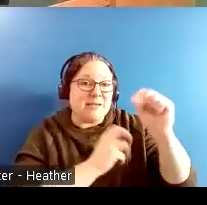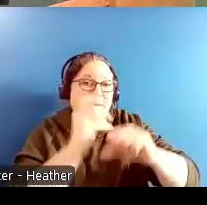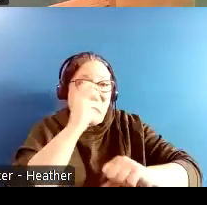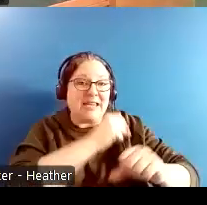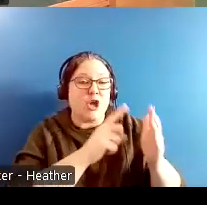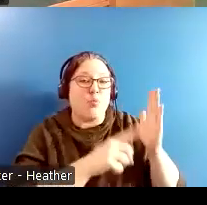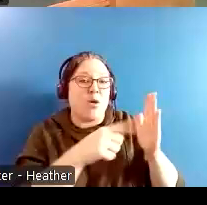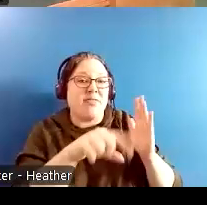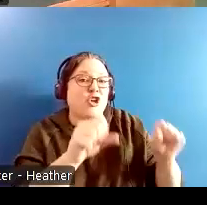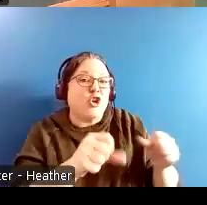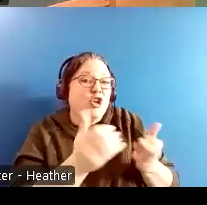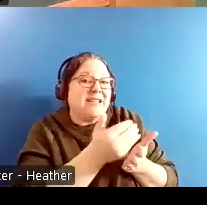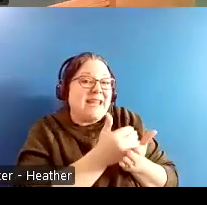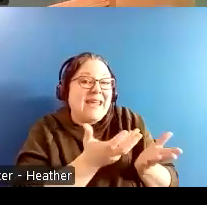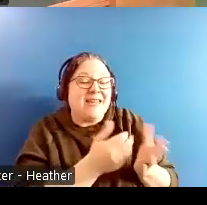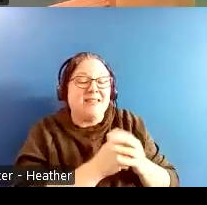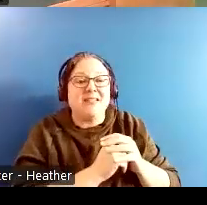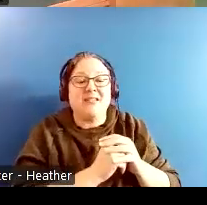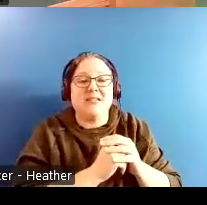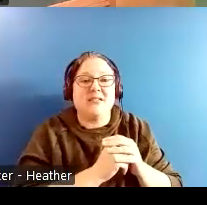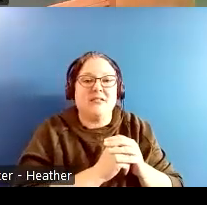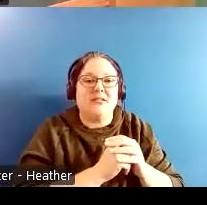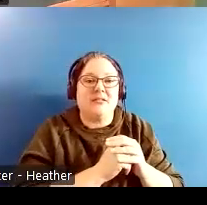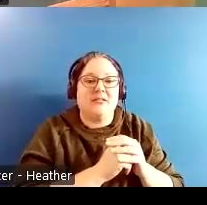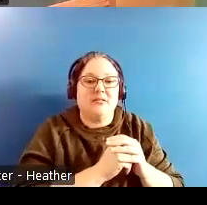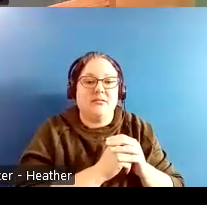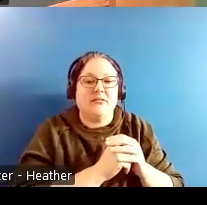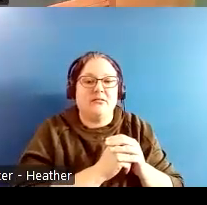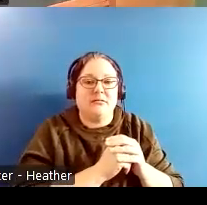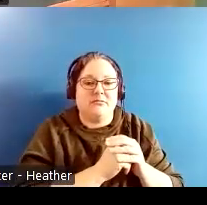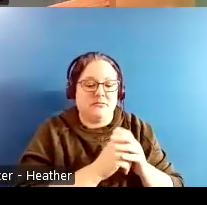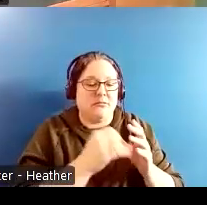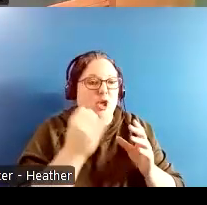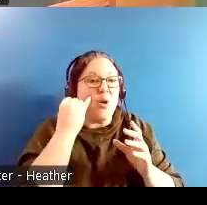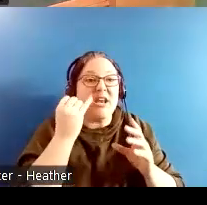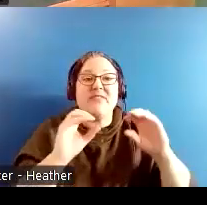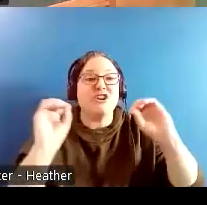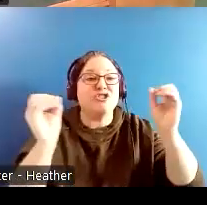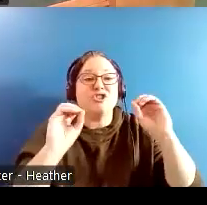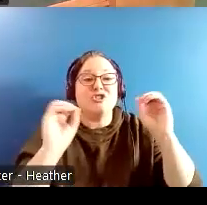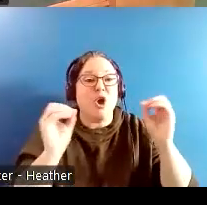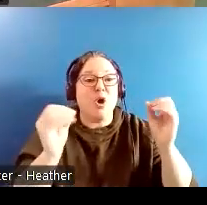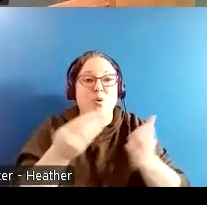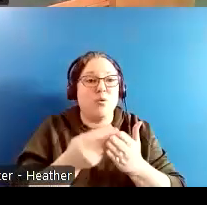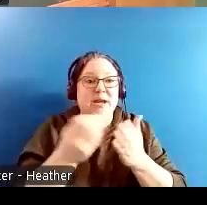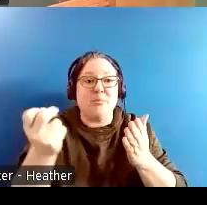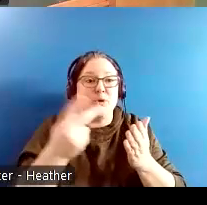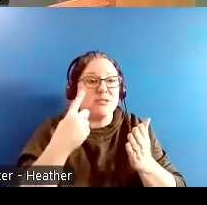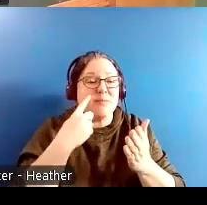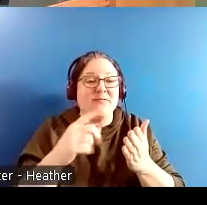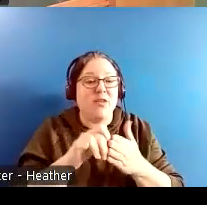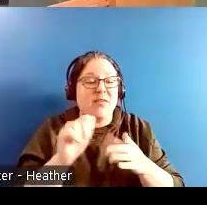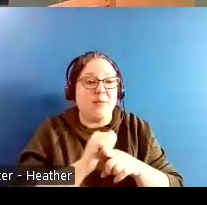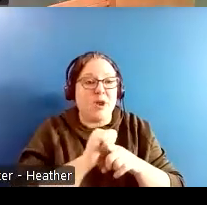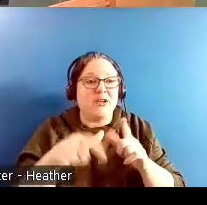might gain. And then let's say that we get no reimbursement from our practice, and the insurance company